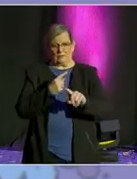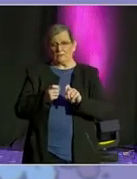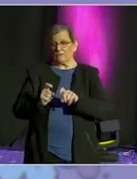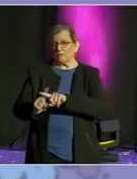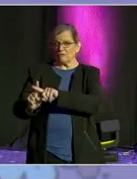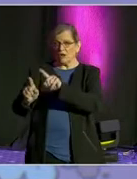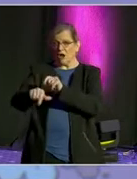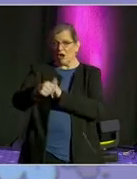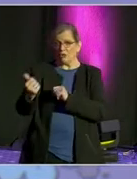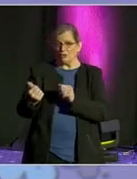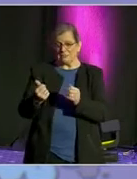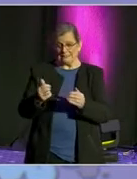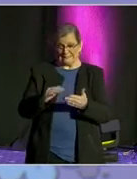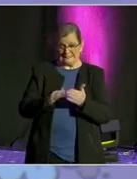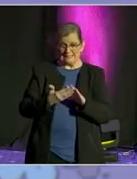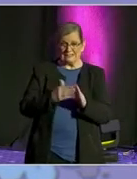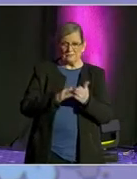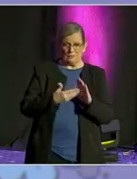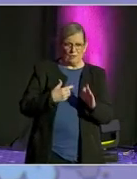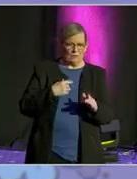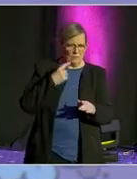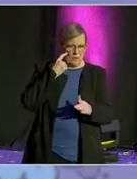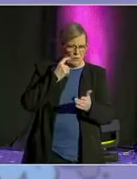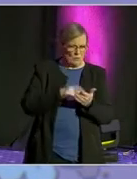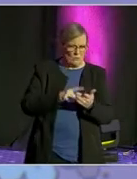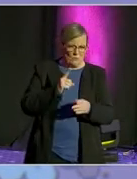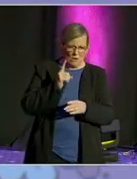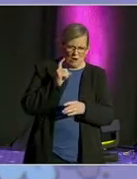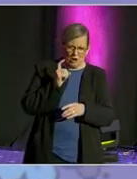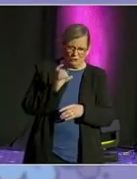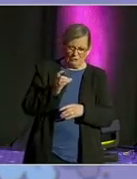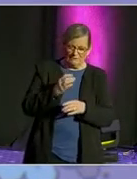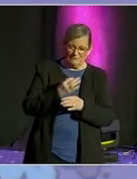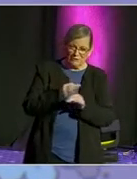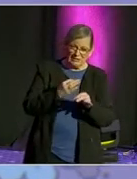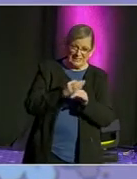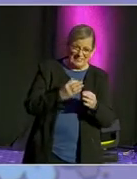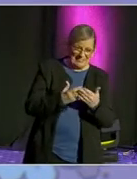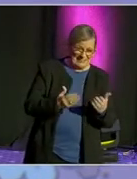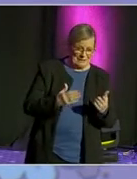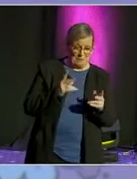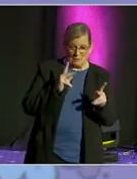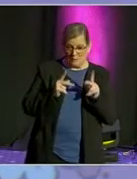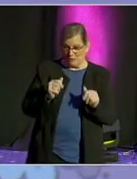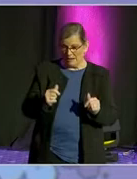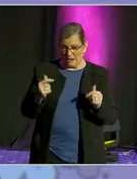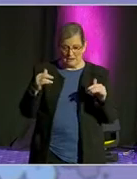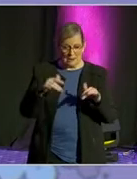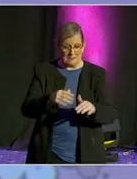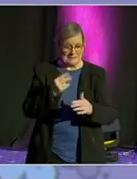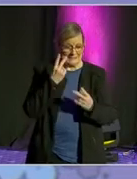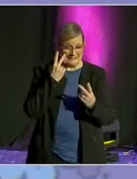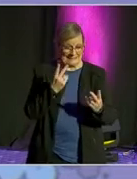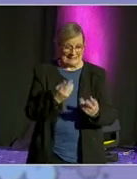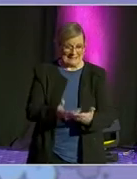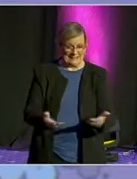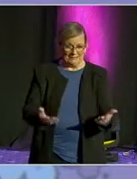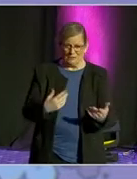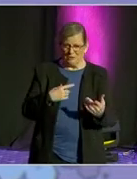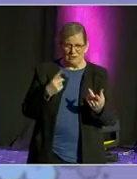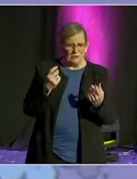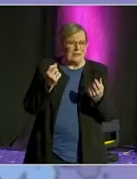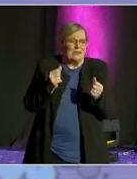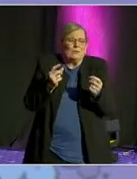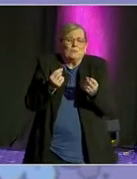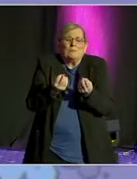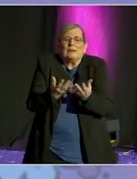that we recognize over 100 free things that individuals can see and do. And I've already referenced the fact that you can do so many amazing things and